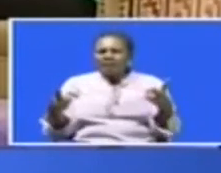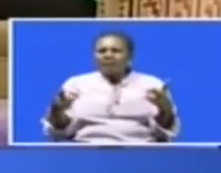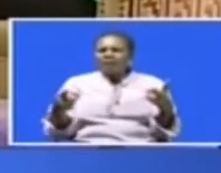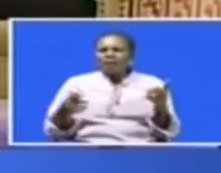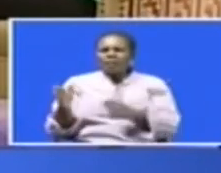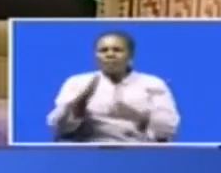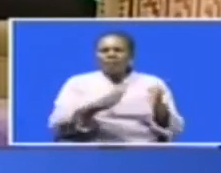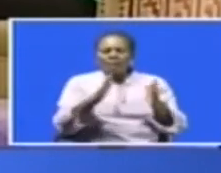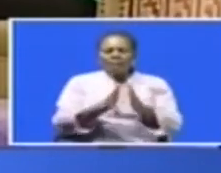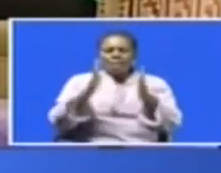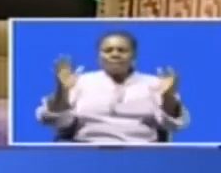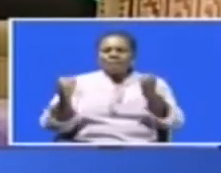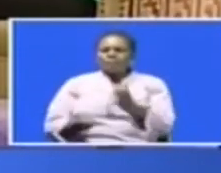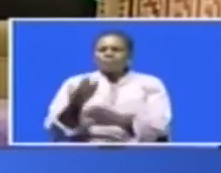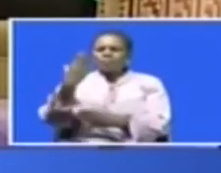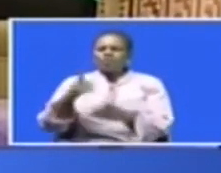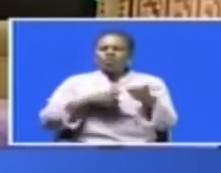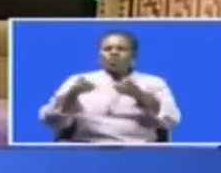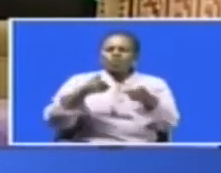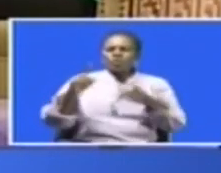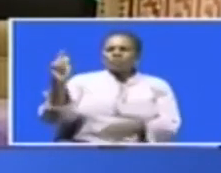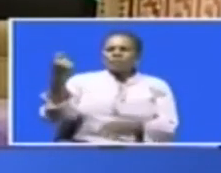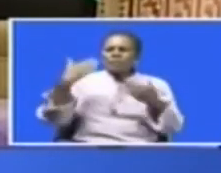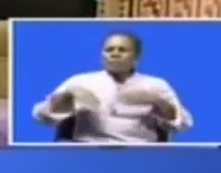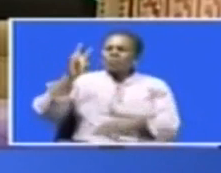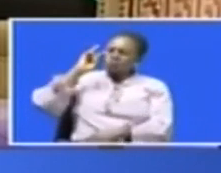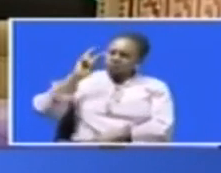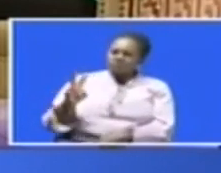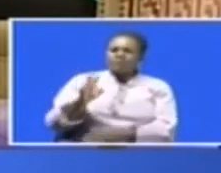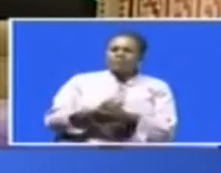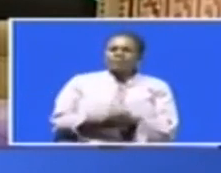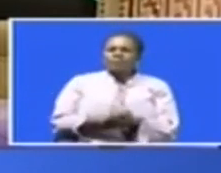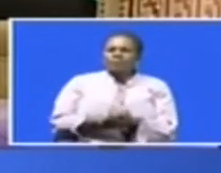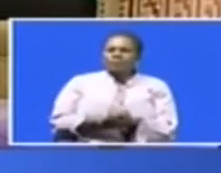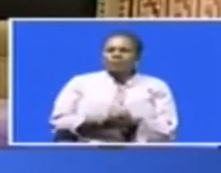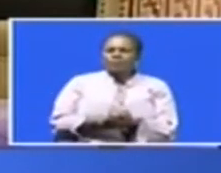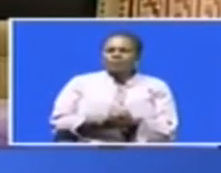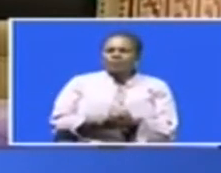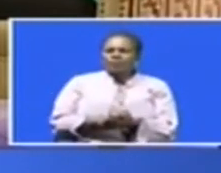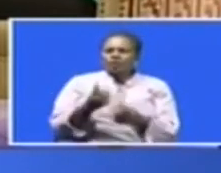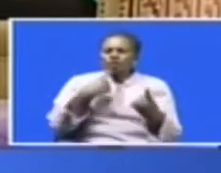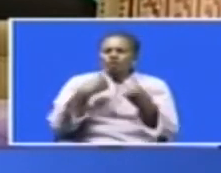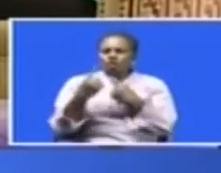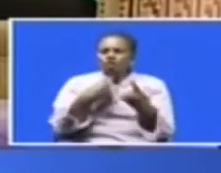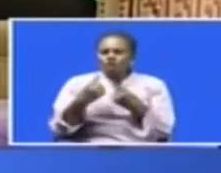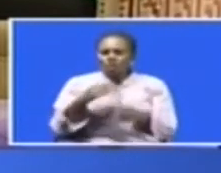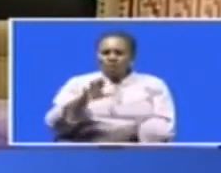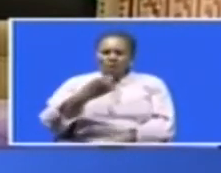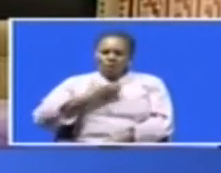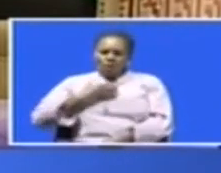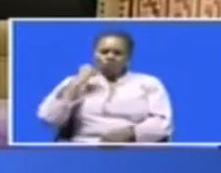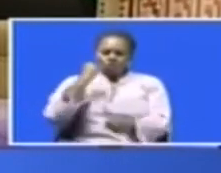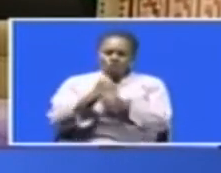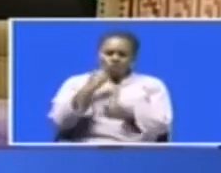big production tours here in Kenya so people can see what these kids are all about. Yeah. All right. And let's talk about your own career.